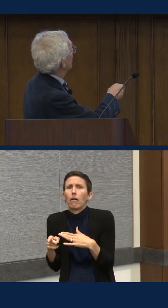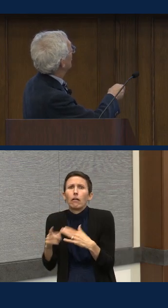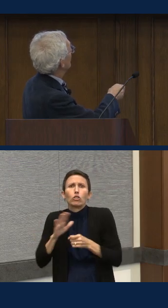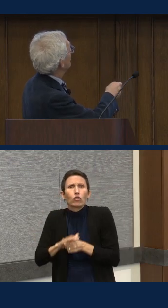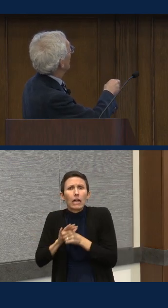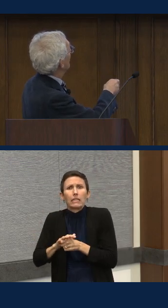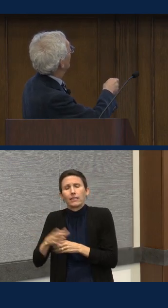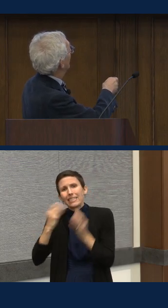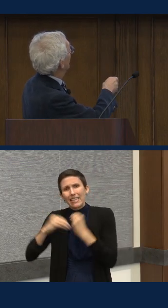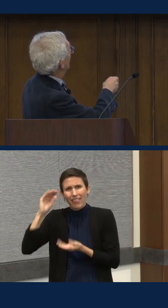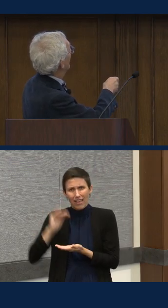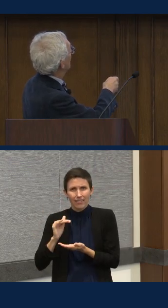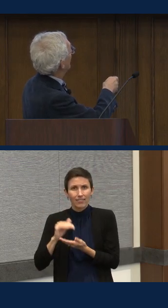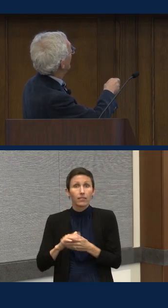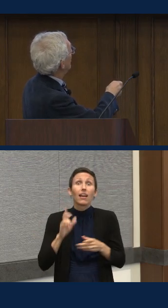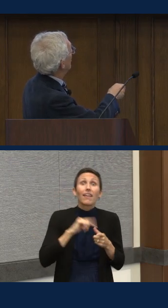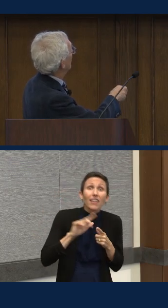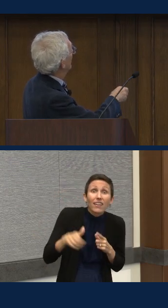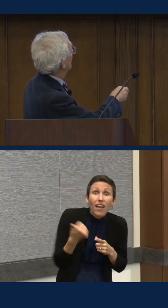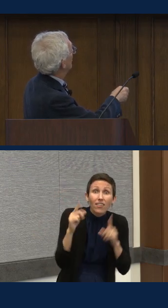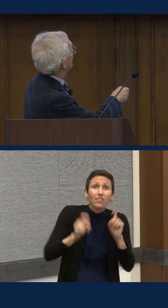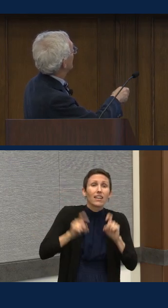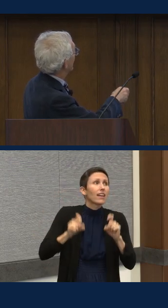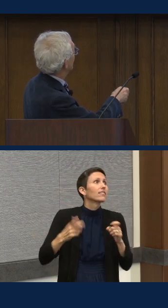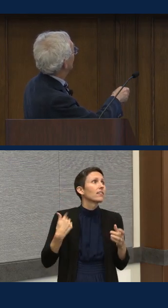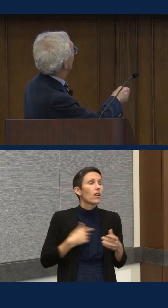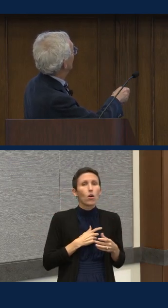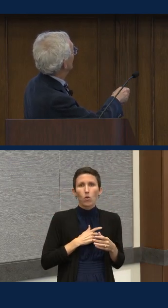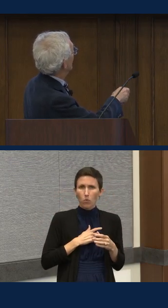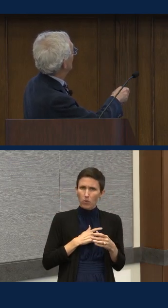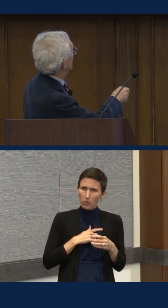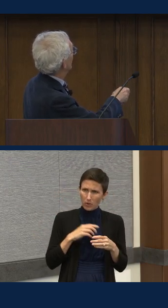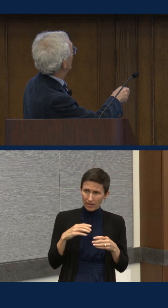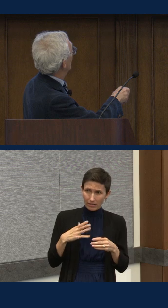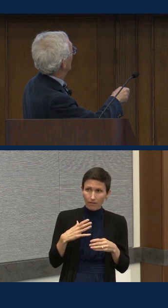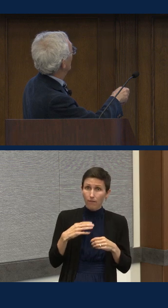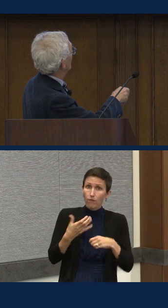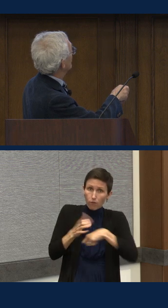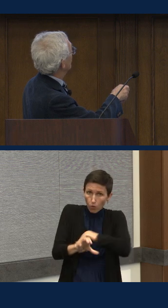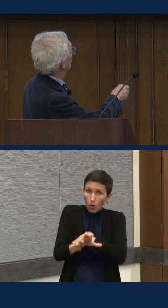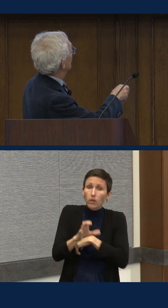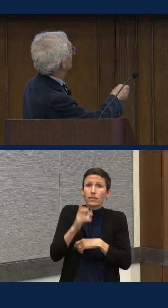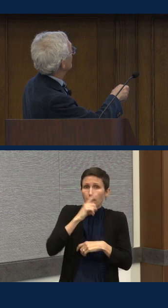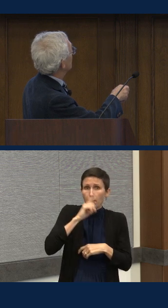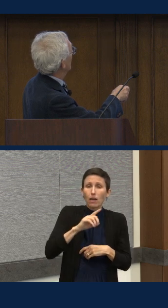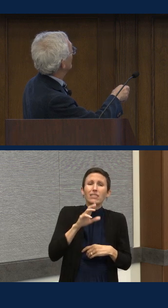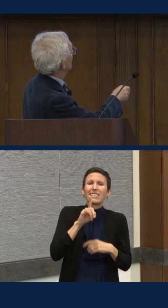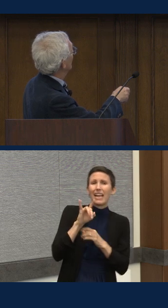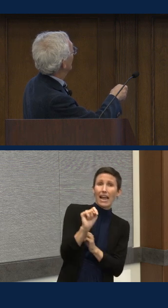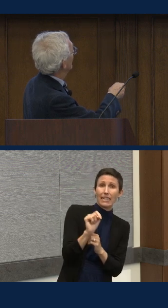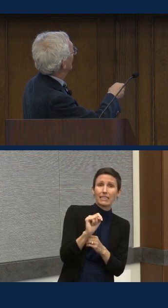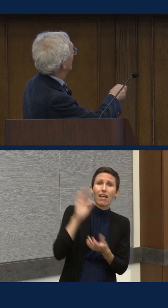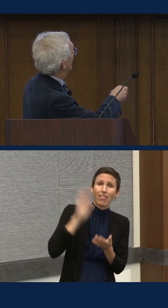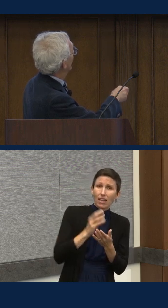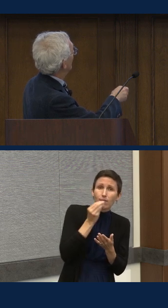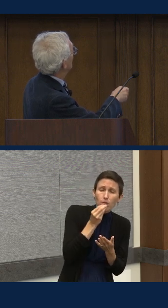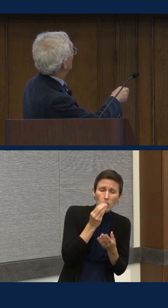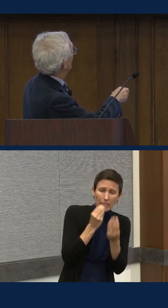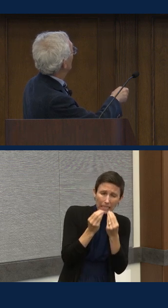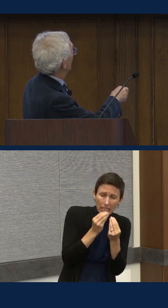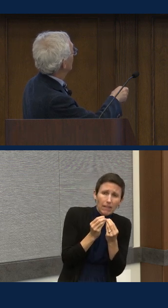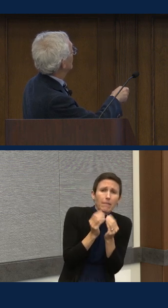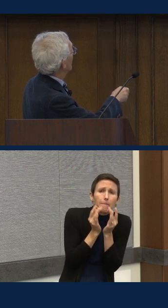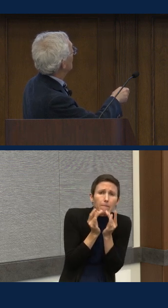at this remarkable experiment. Here, we've dieted the MC3 knockout animals in blue versus the wild-type in black.